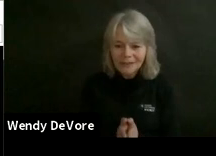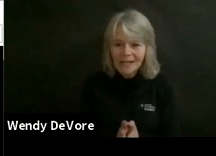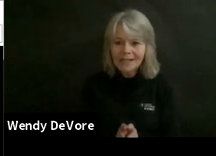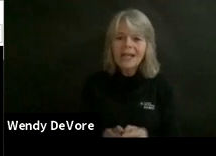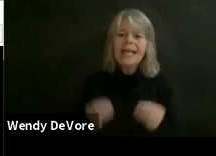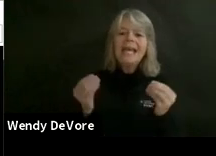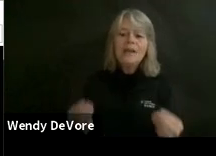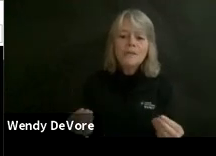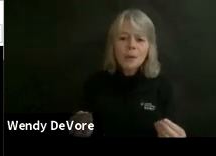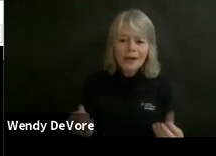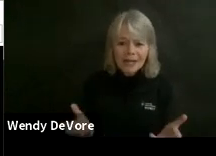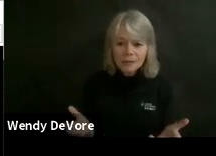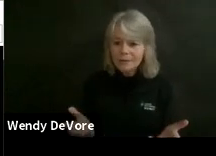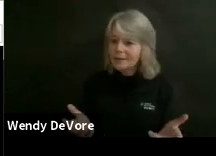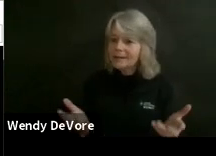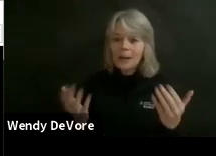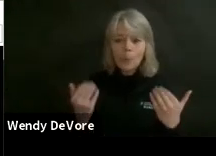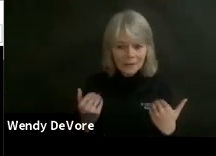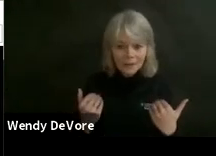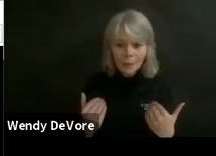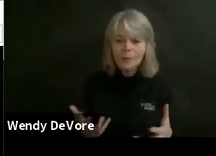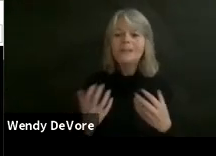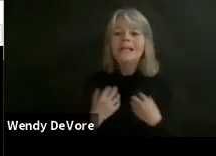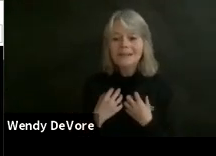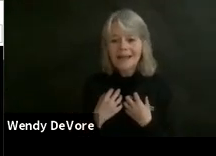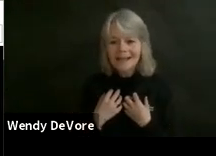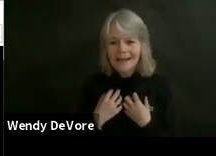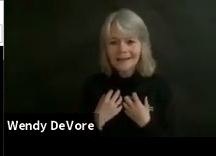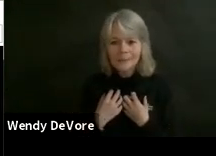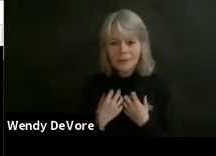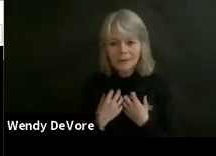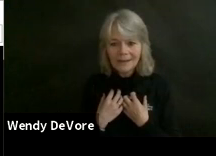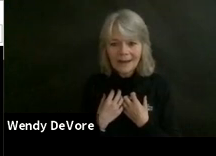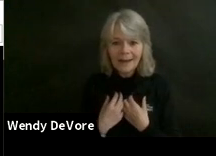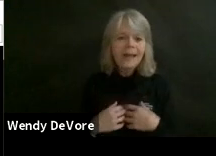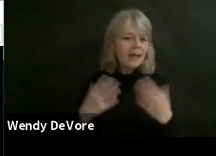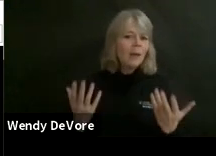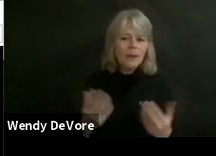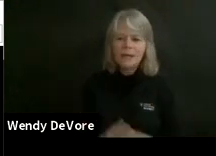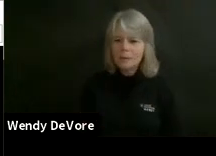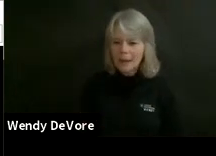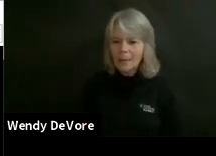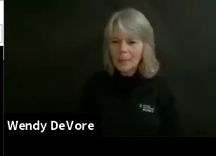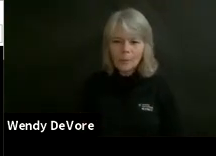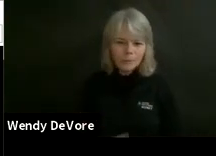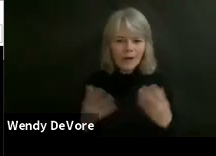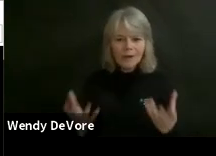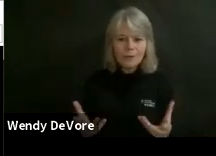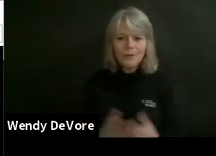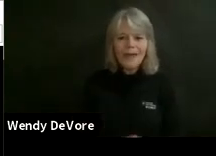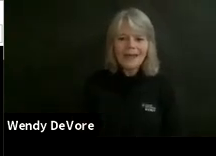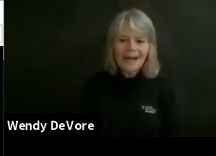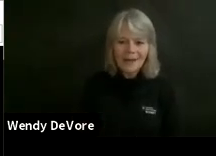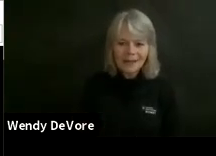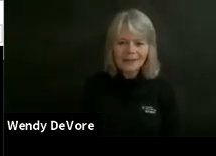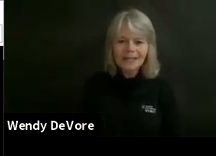more of a challenge. If you are interested and want to know more, please contact Chris and I, and we can talk you